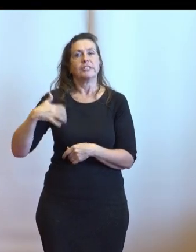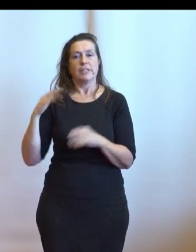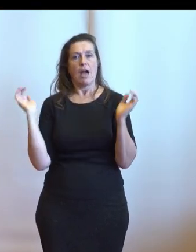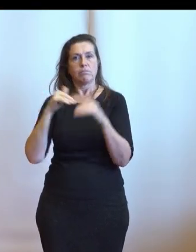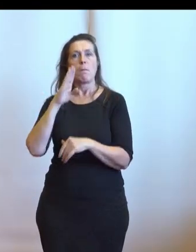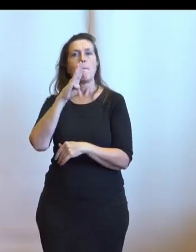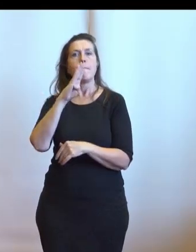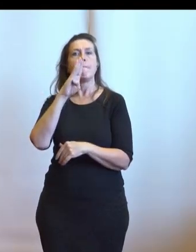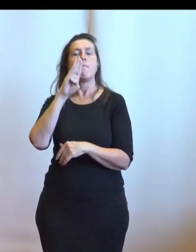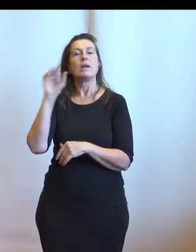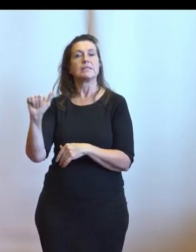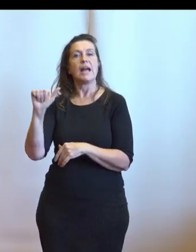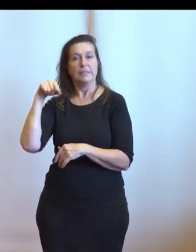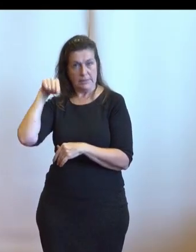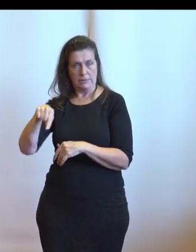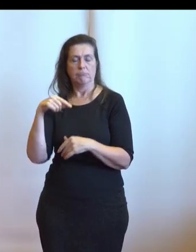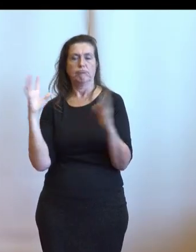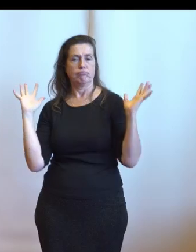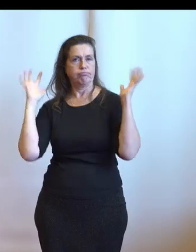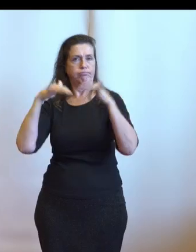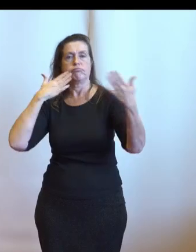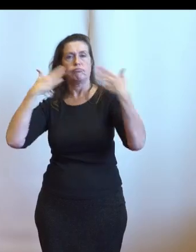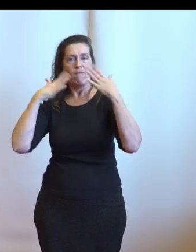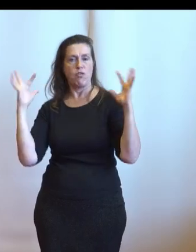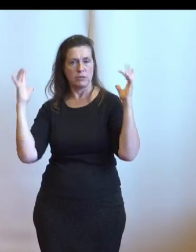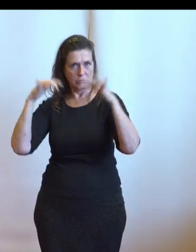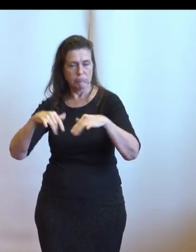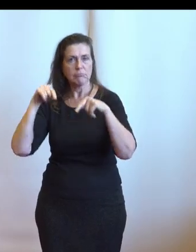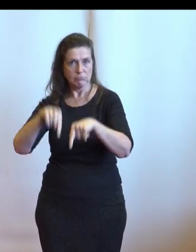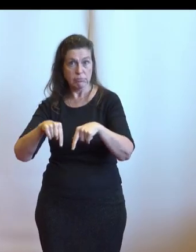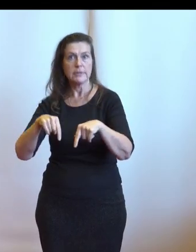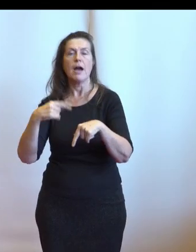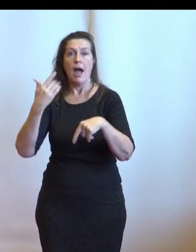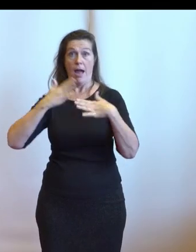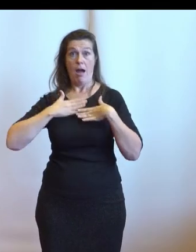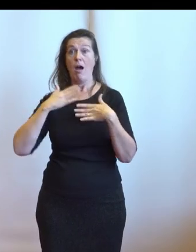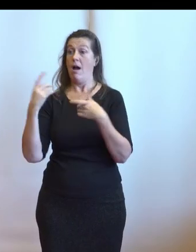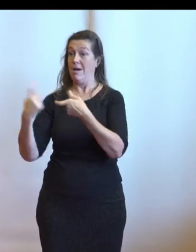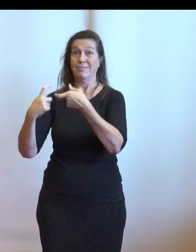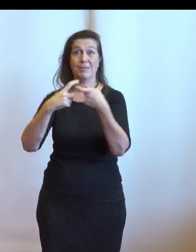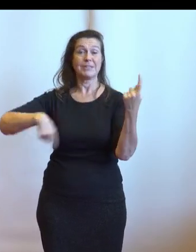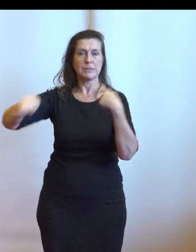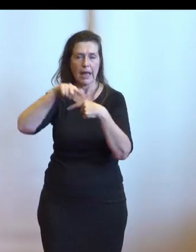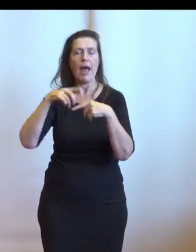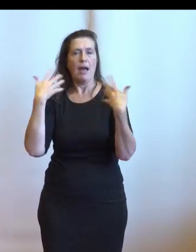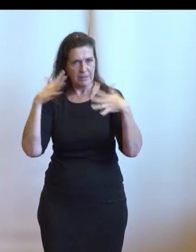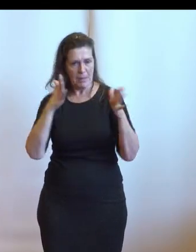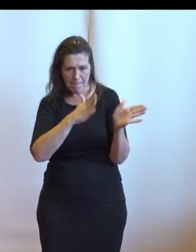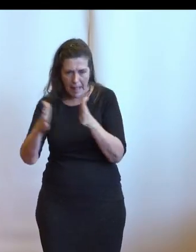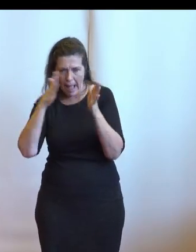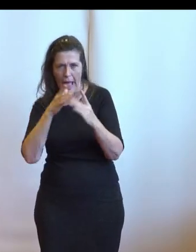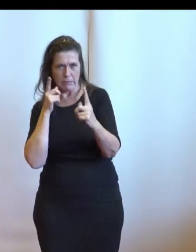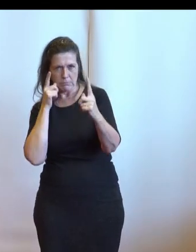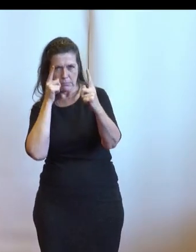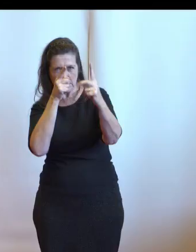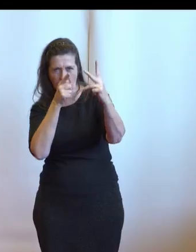and there our member states already plan, let's say, the targets and the priorities for